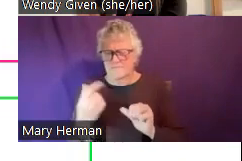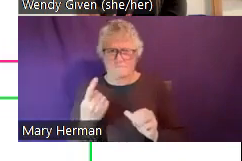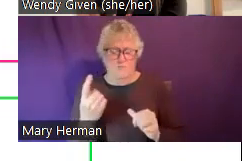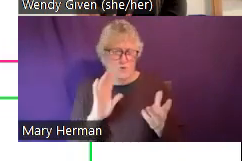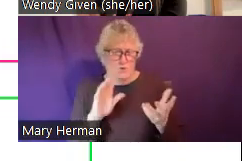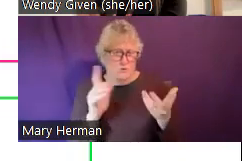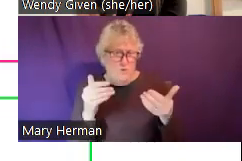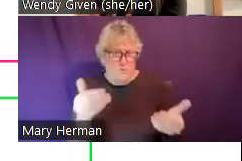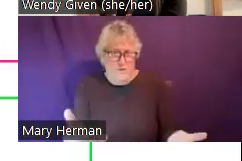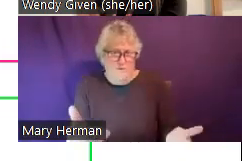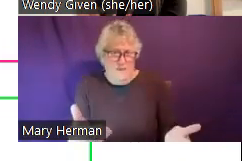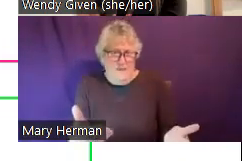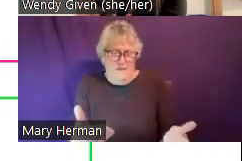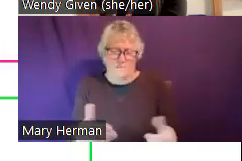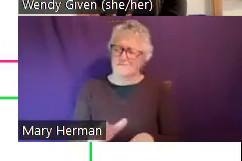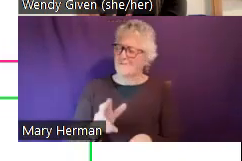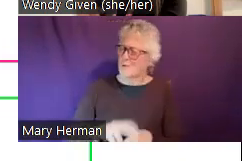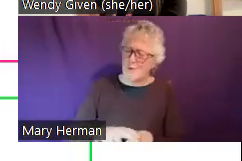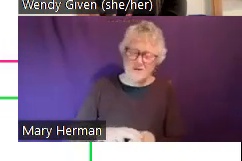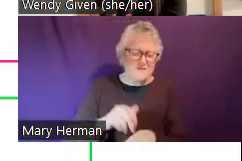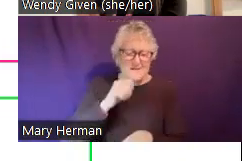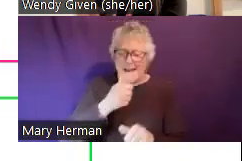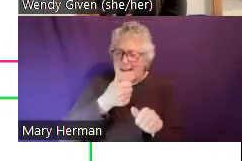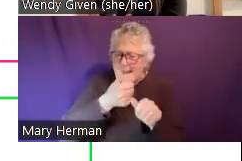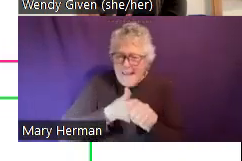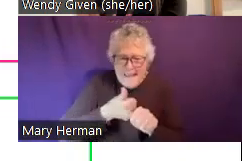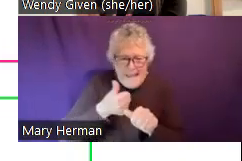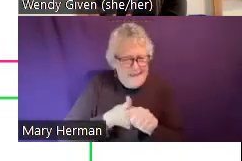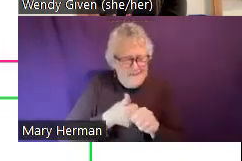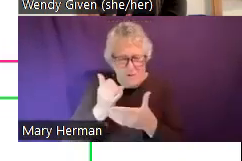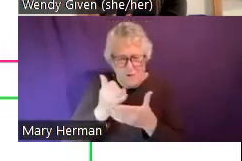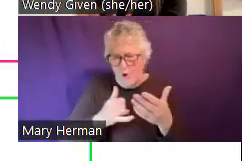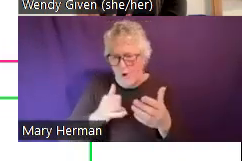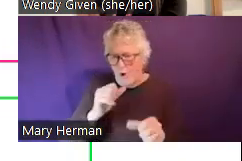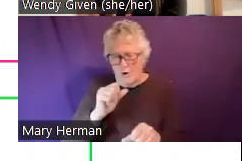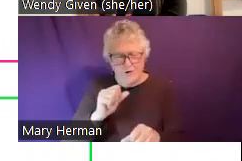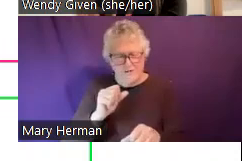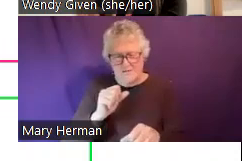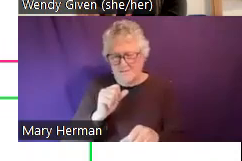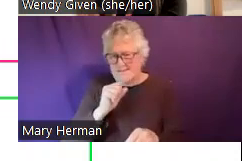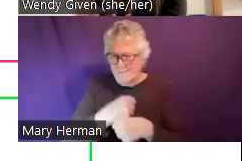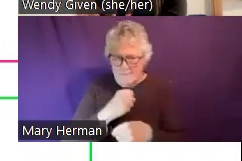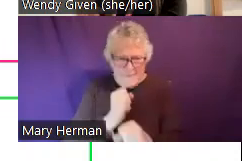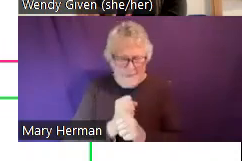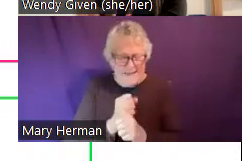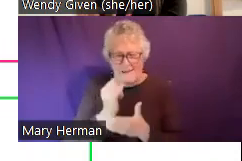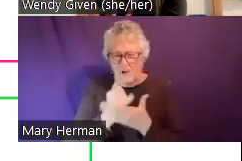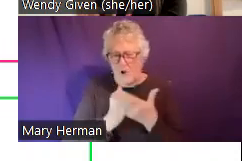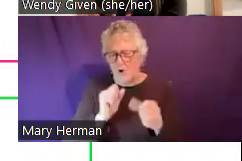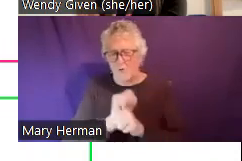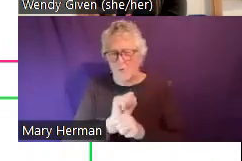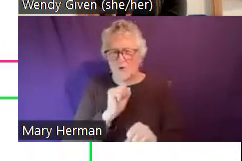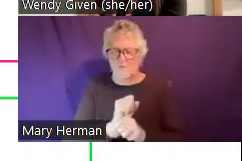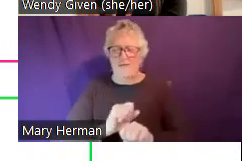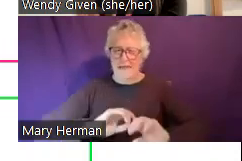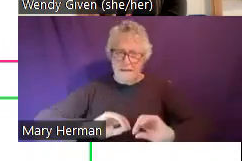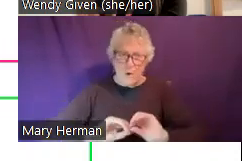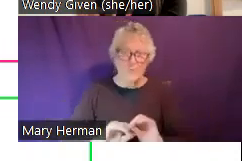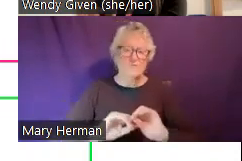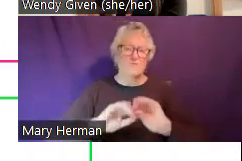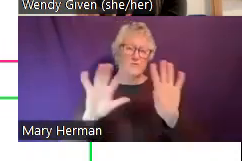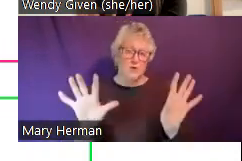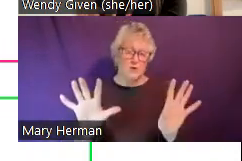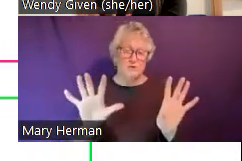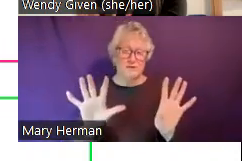Of course, not every artist is making artwork that overtly speaks to